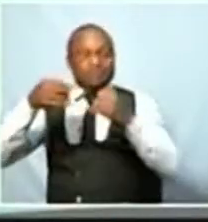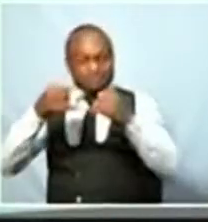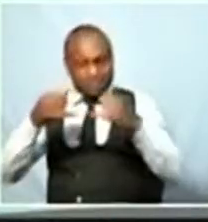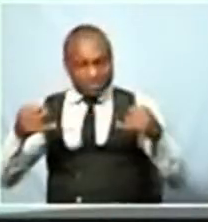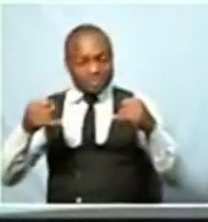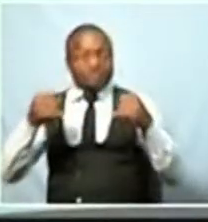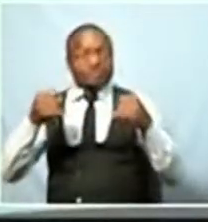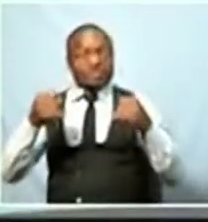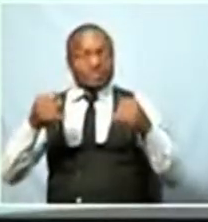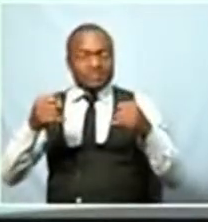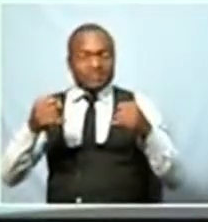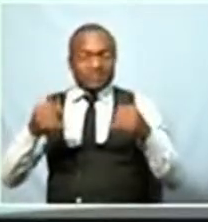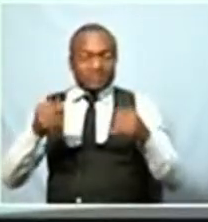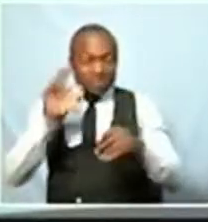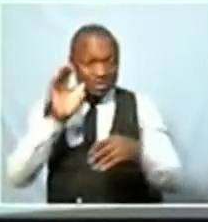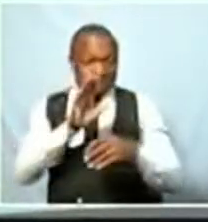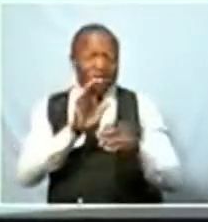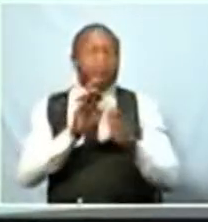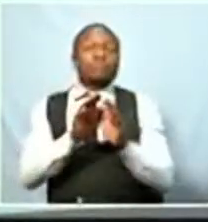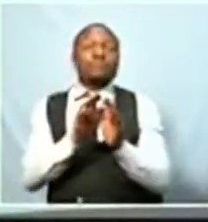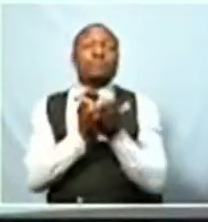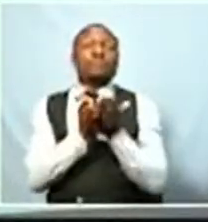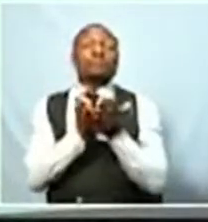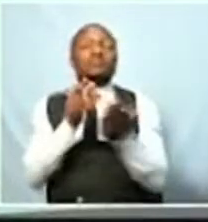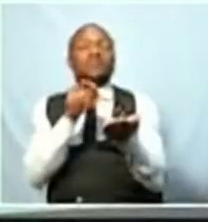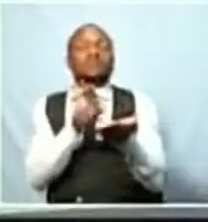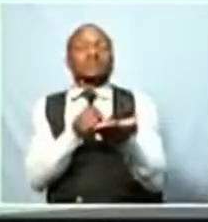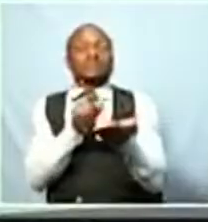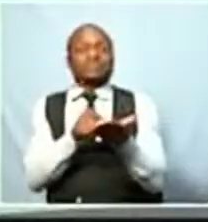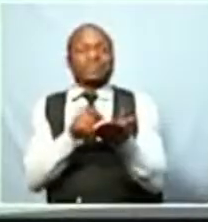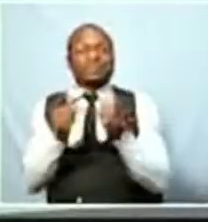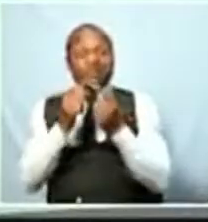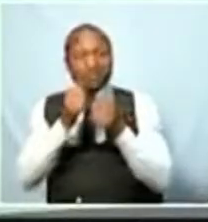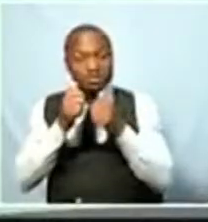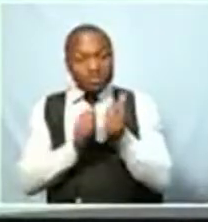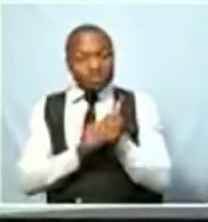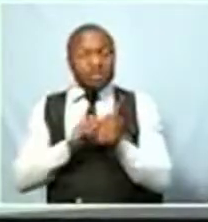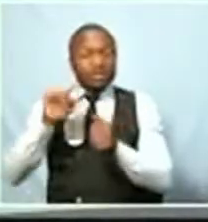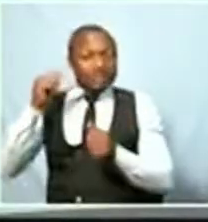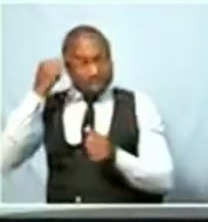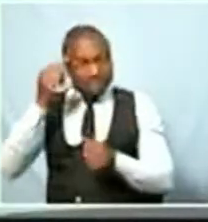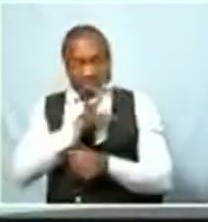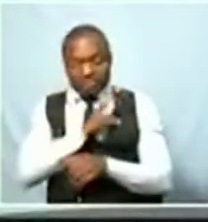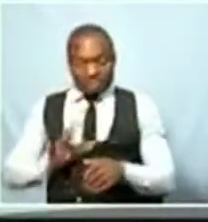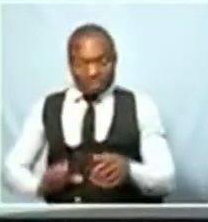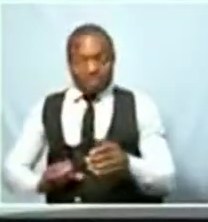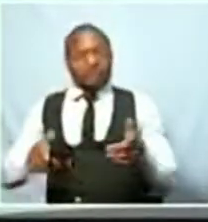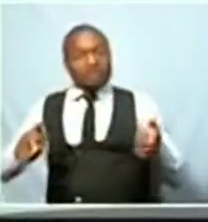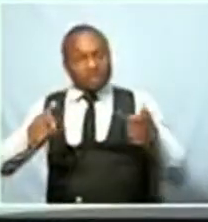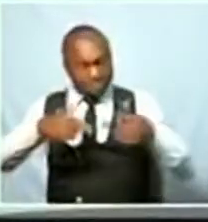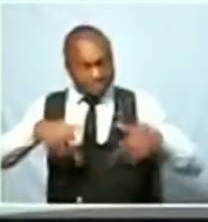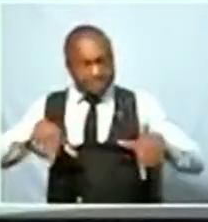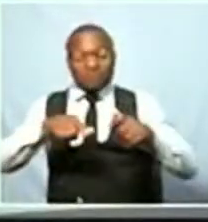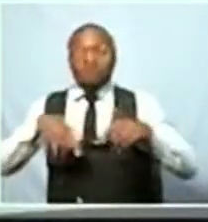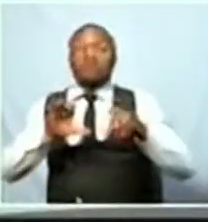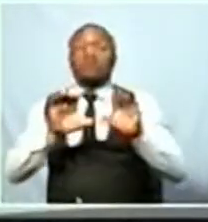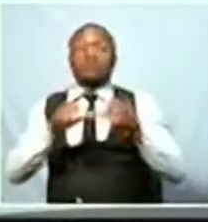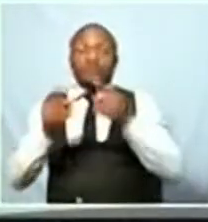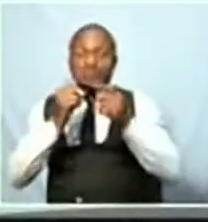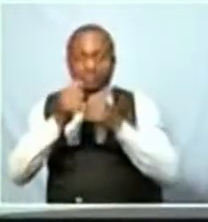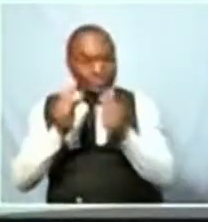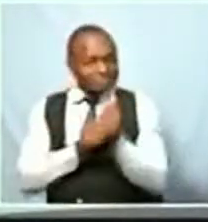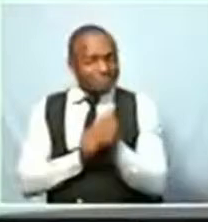their, in their books for this. When you talk about parastatals, you talk about these local authorities, you talk about